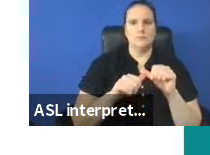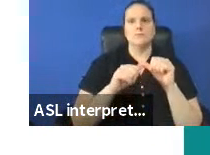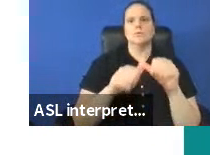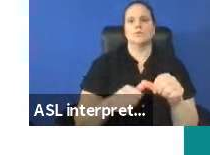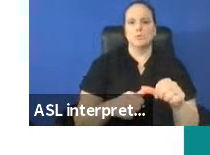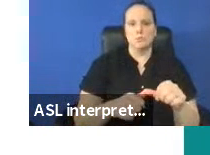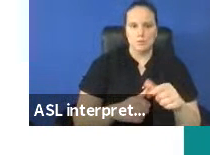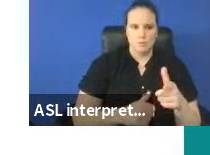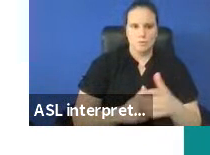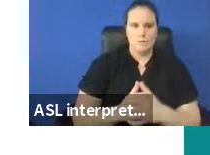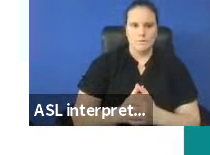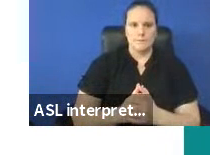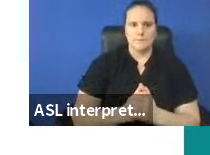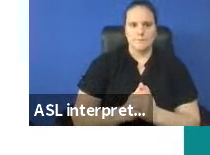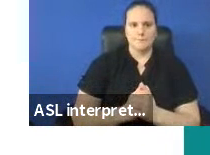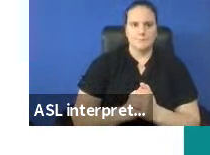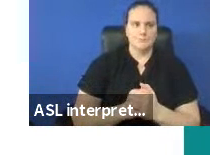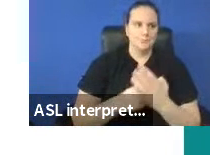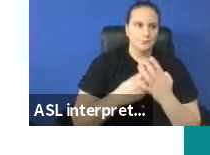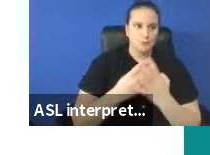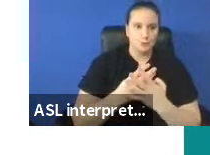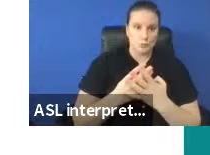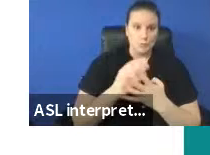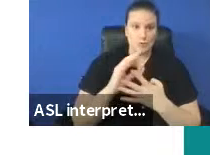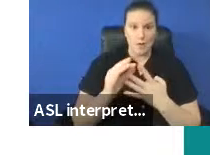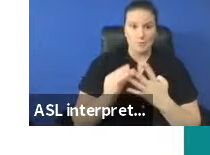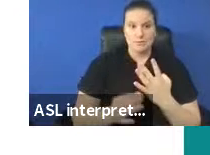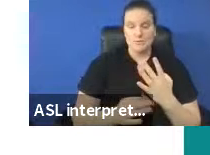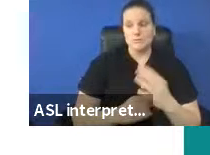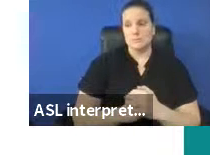to screen the options,